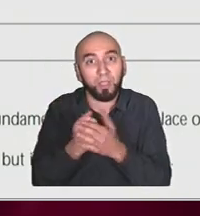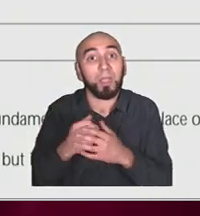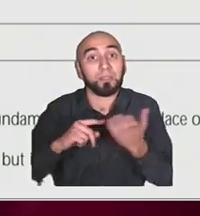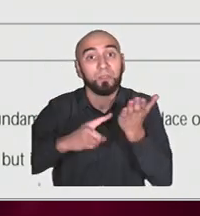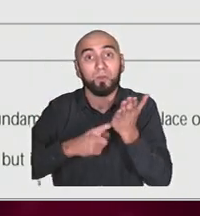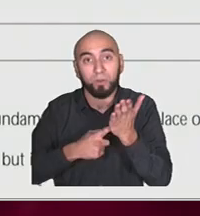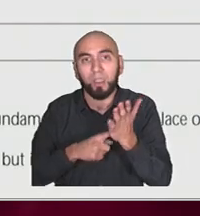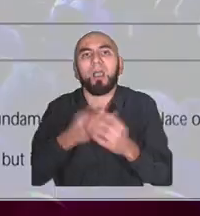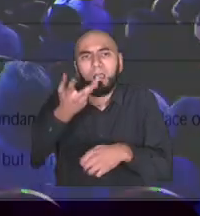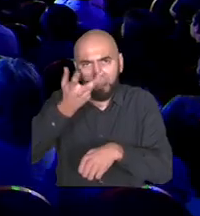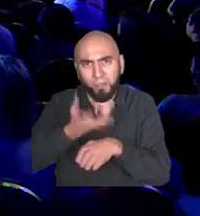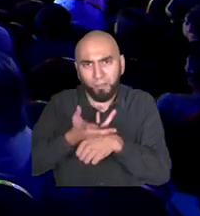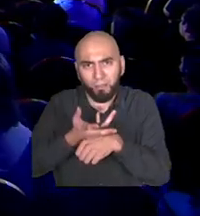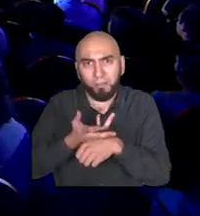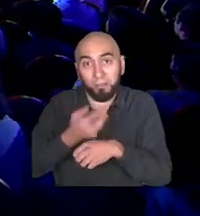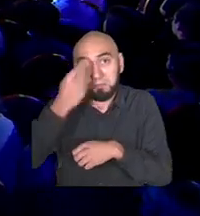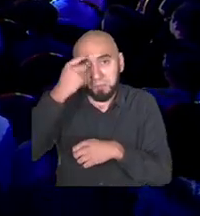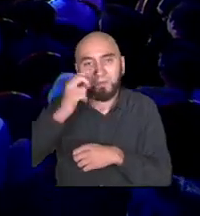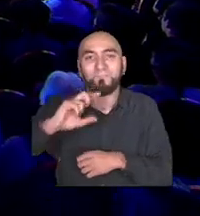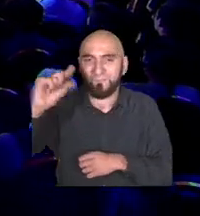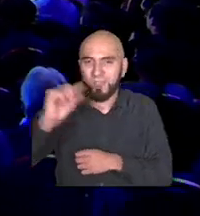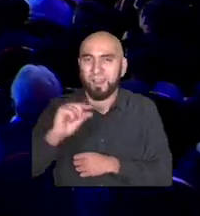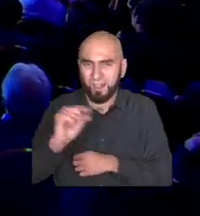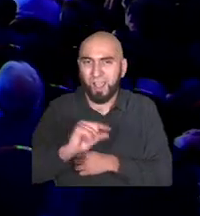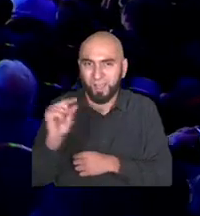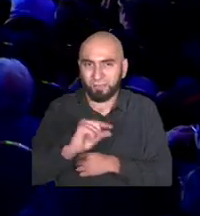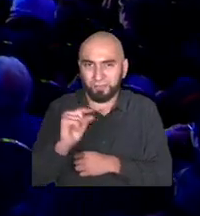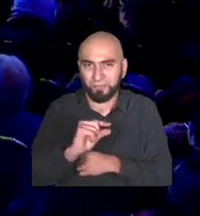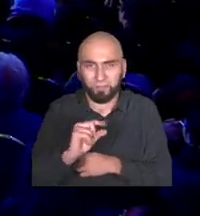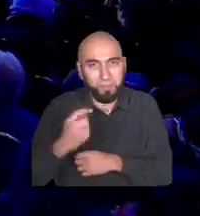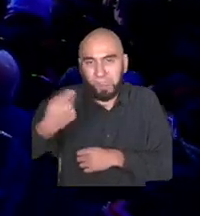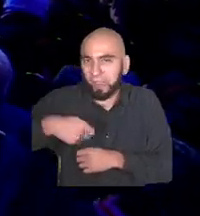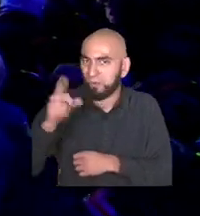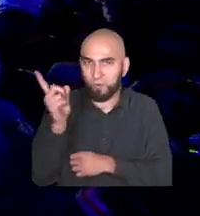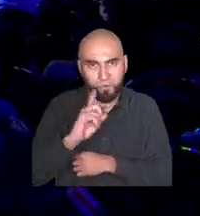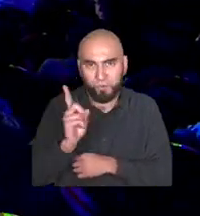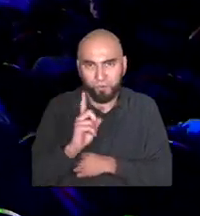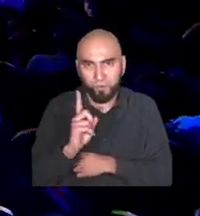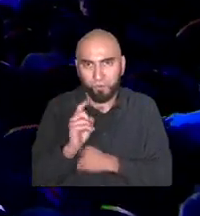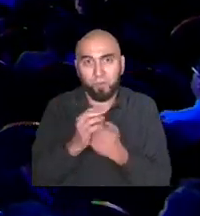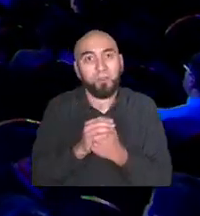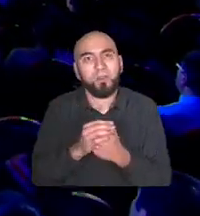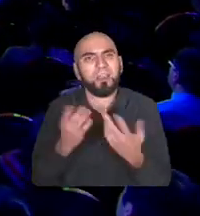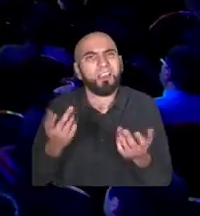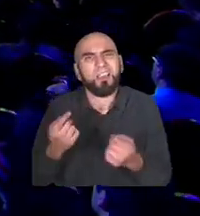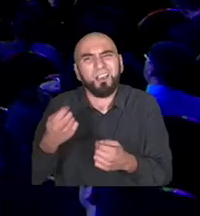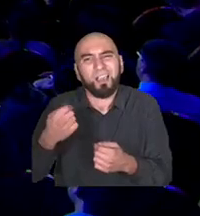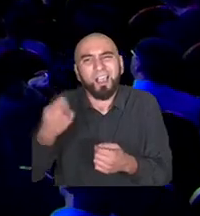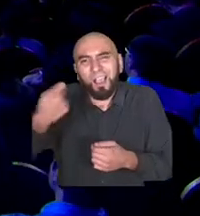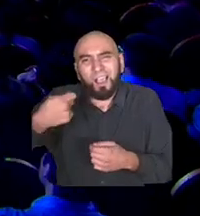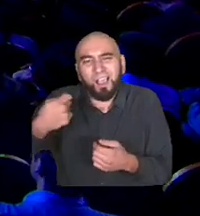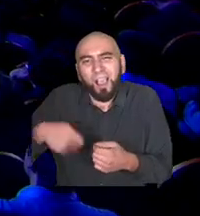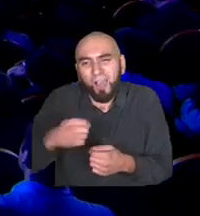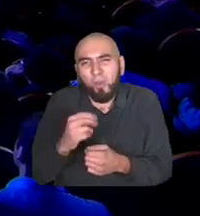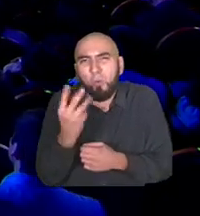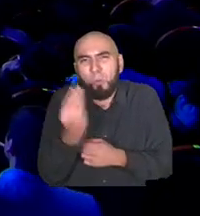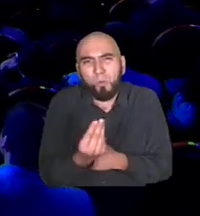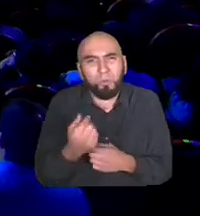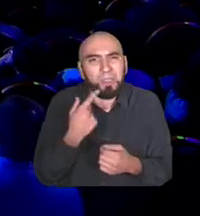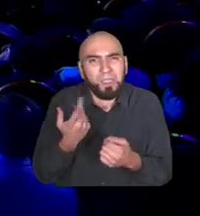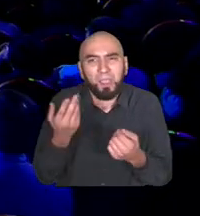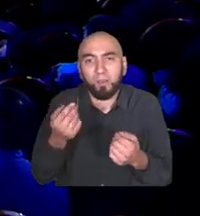really cheap, but the scarce resource will be our attention. And how technology makes or breaks our attention